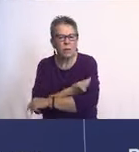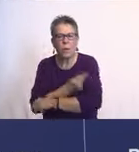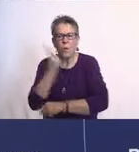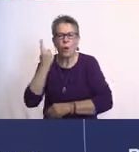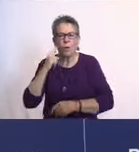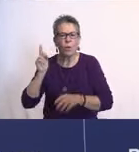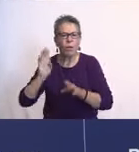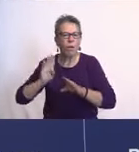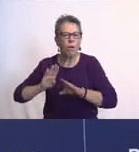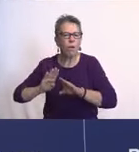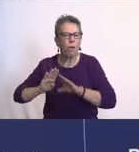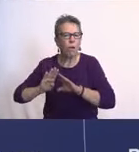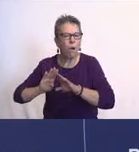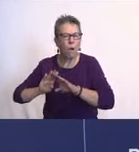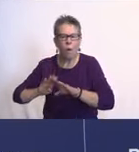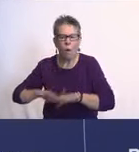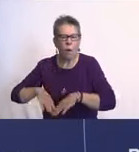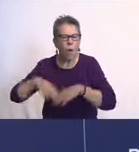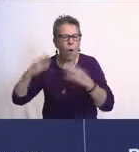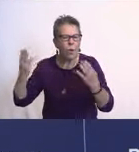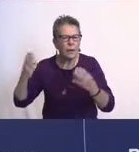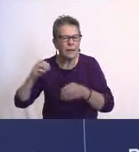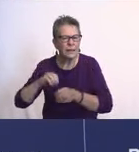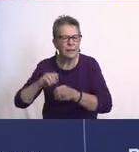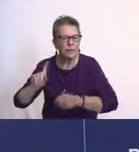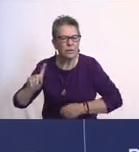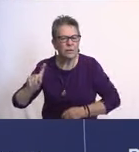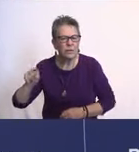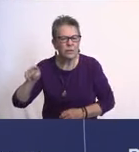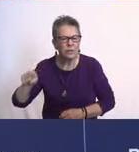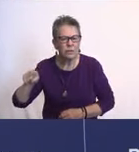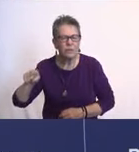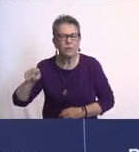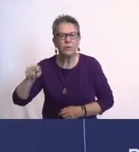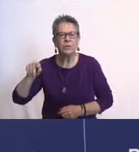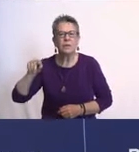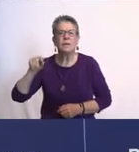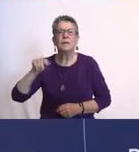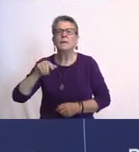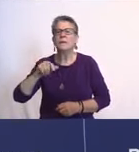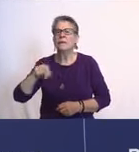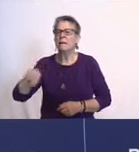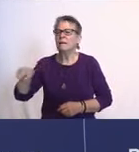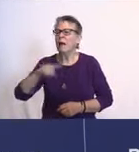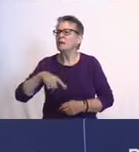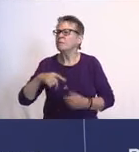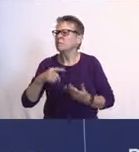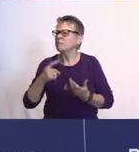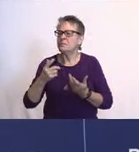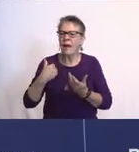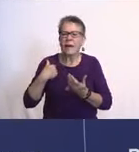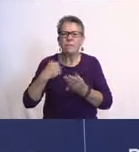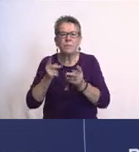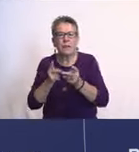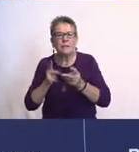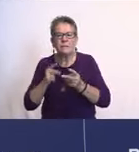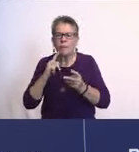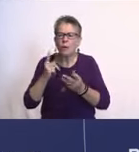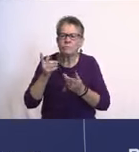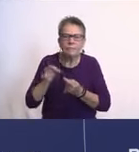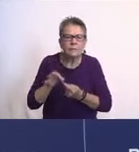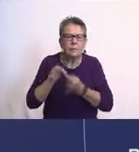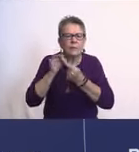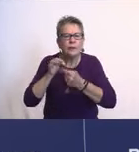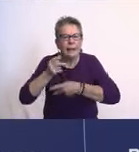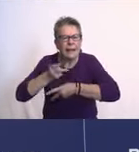operating right now at University Hospital. They're due to conclude on February 20th, unless we do extend that if